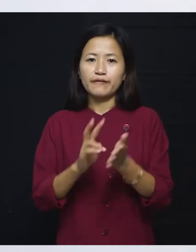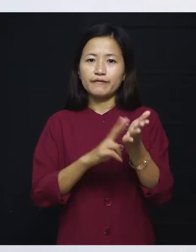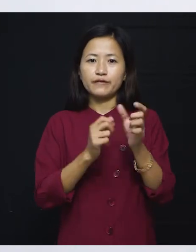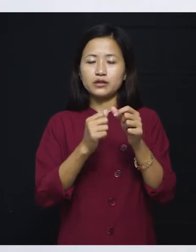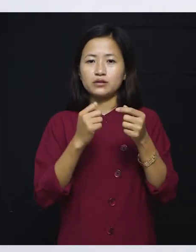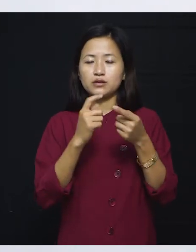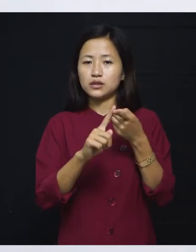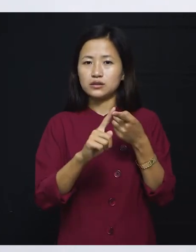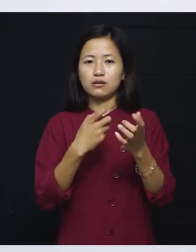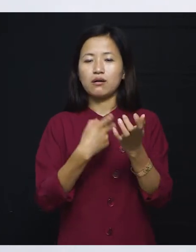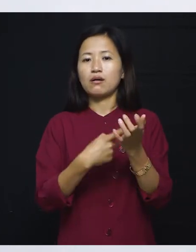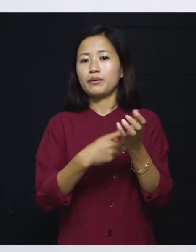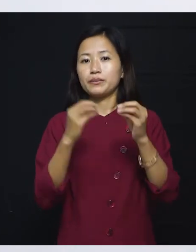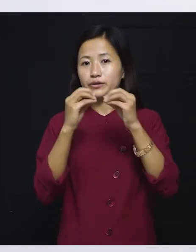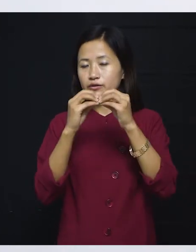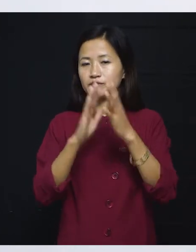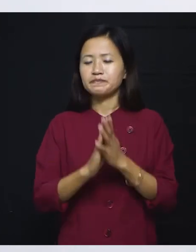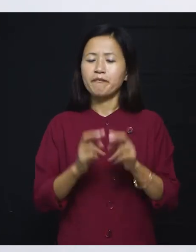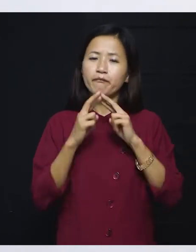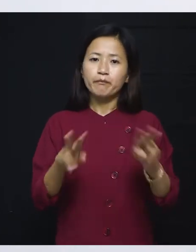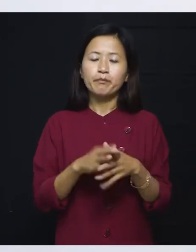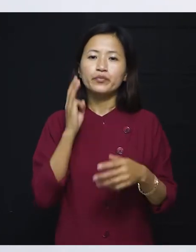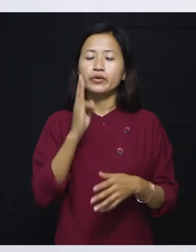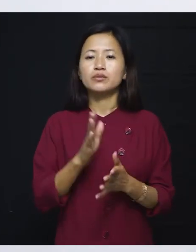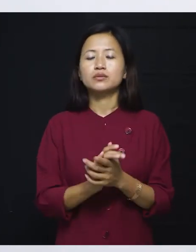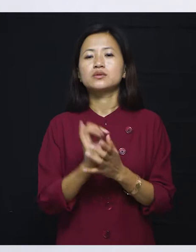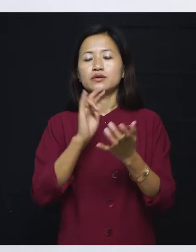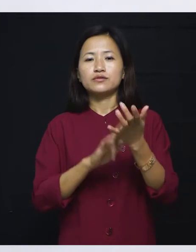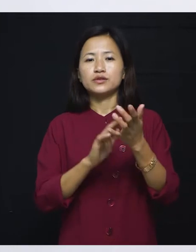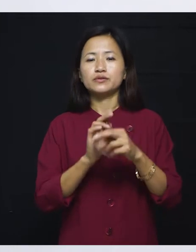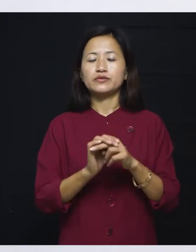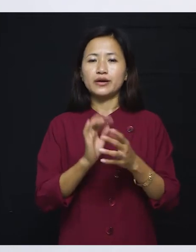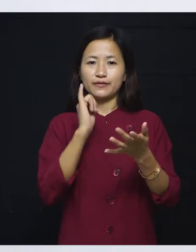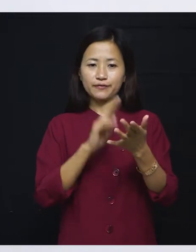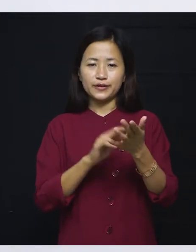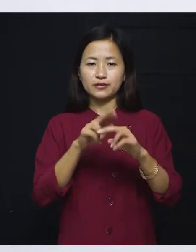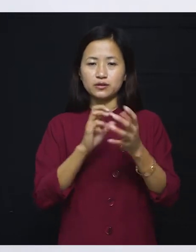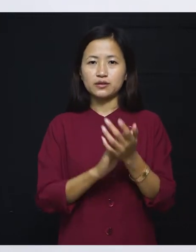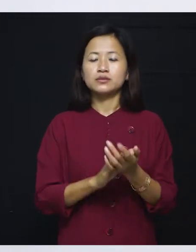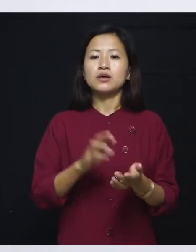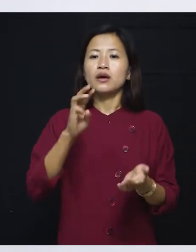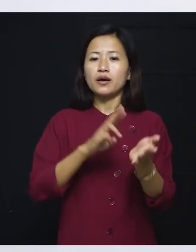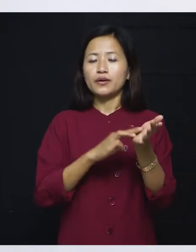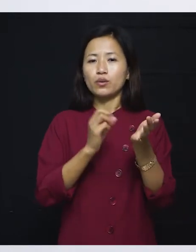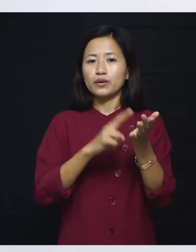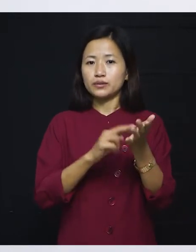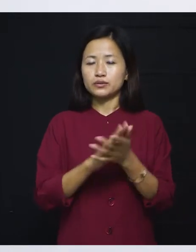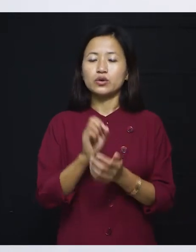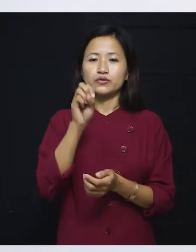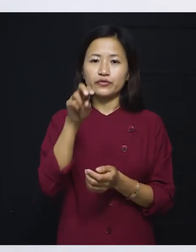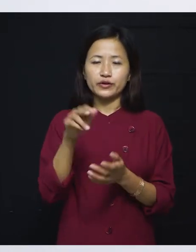well. And when I say verb, it means especially the finite verbs, okay? The finite and non-finite verbs, okay?